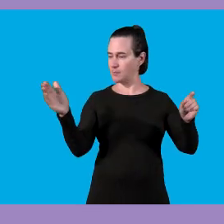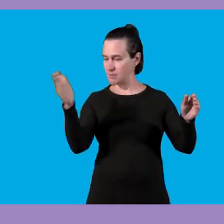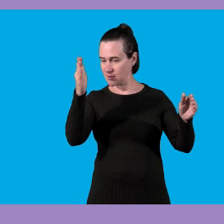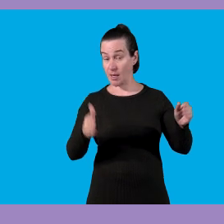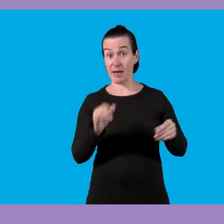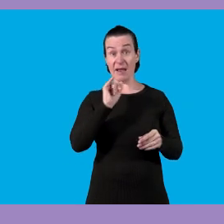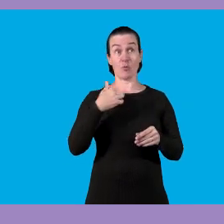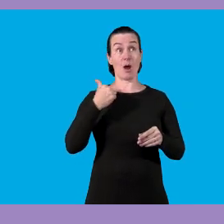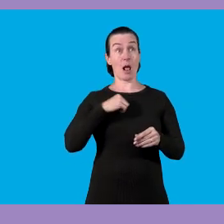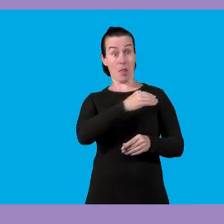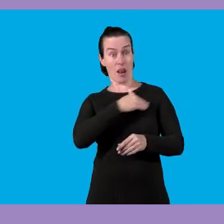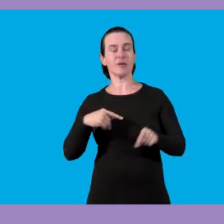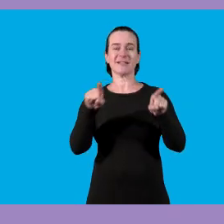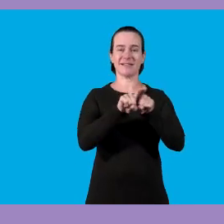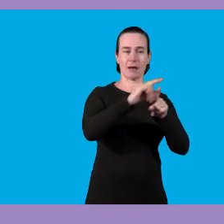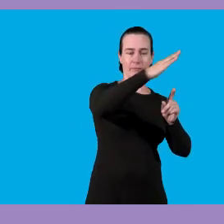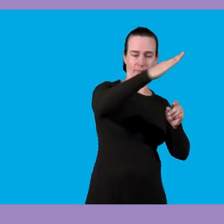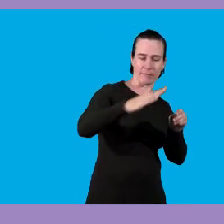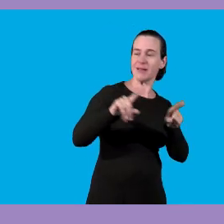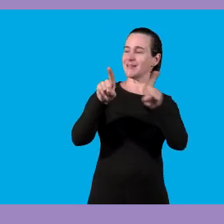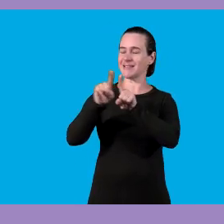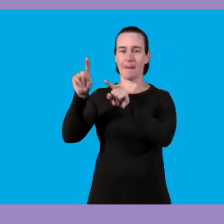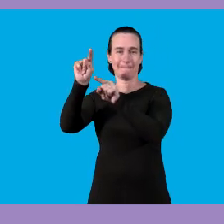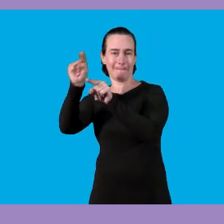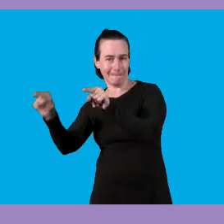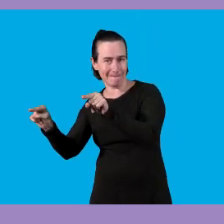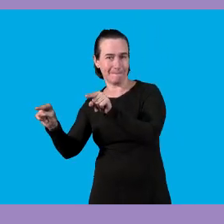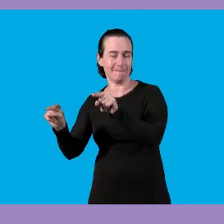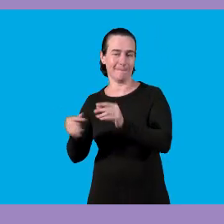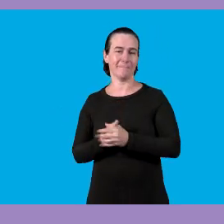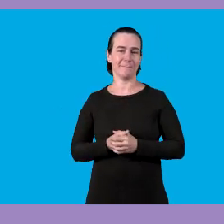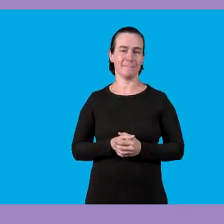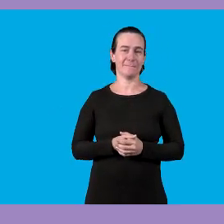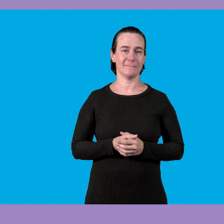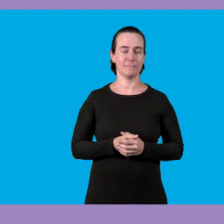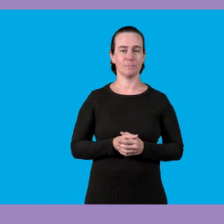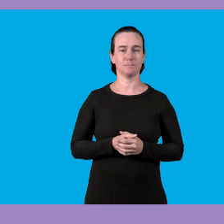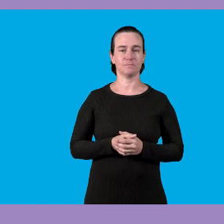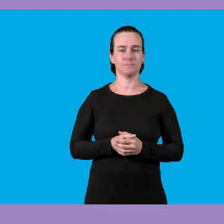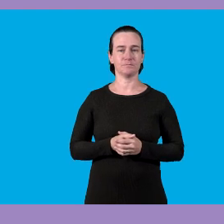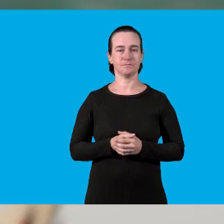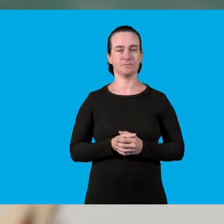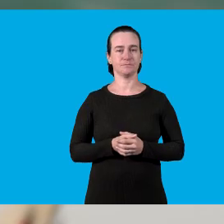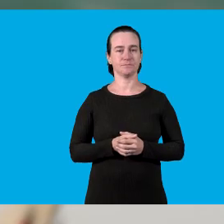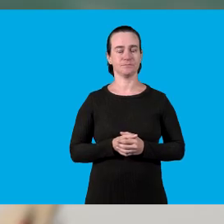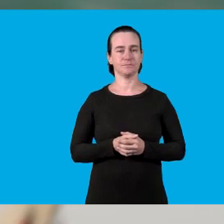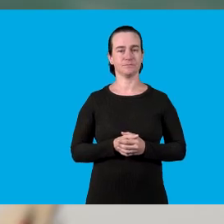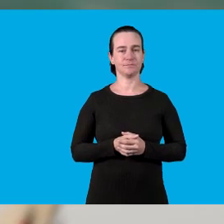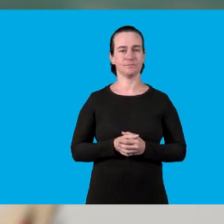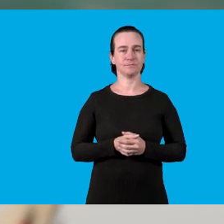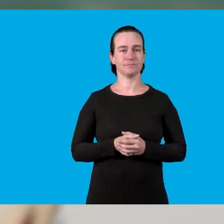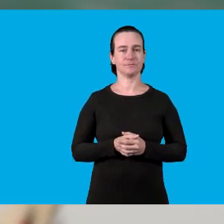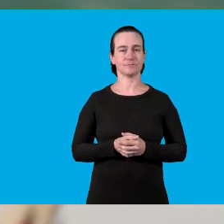at the hypotenuse, the longest side, we're going to look at the hypotenuse on both of them. All right. Let's look at